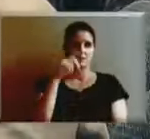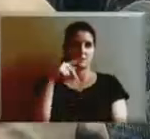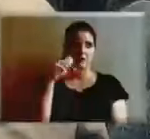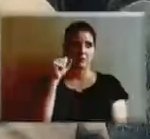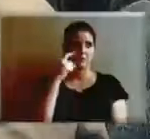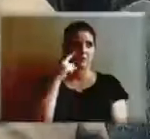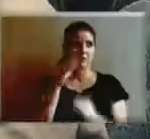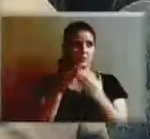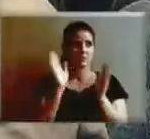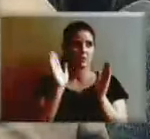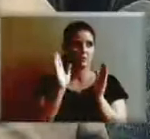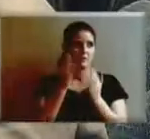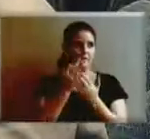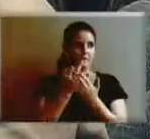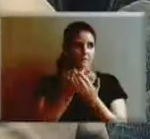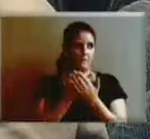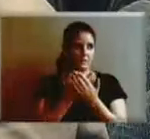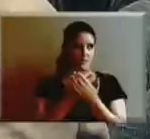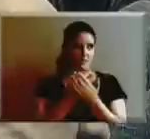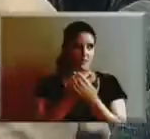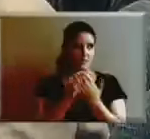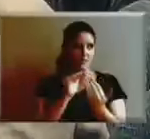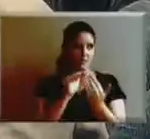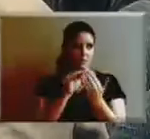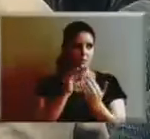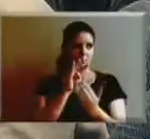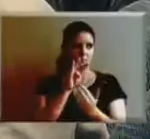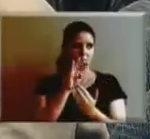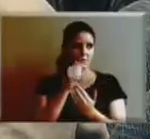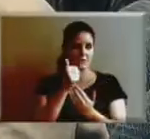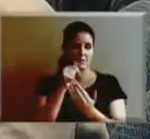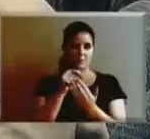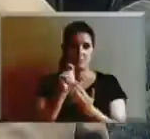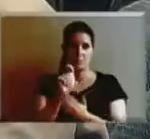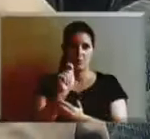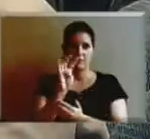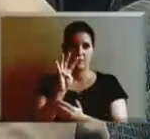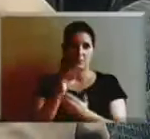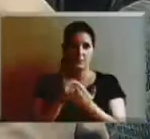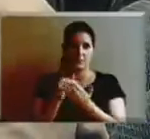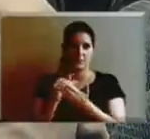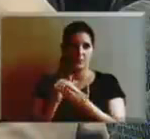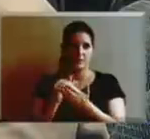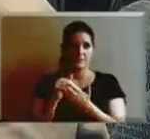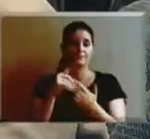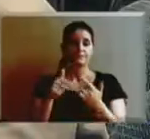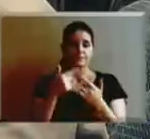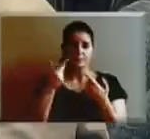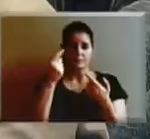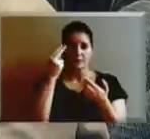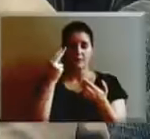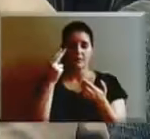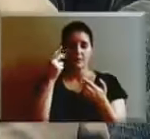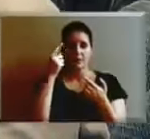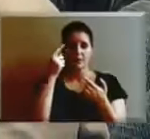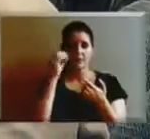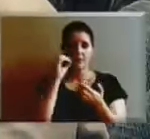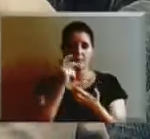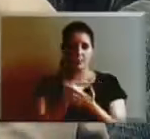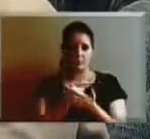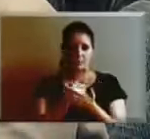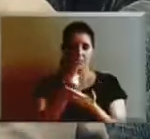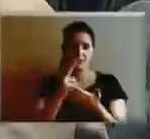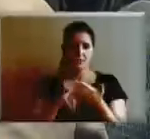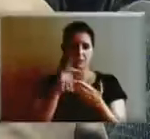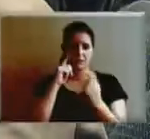alone equate to $10.4 million. So when the board approved the contract for